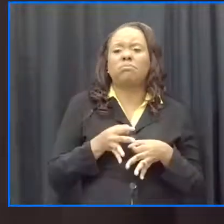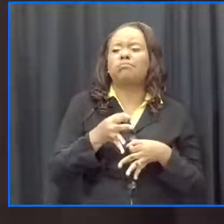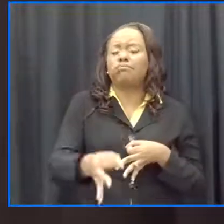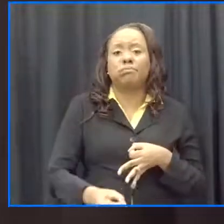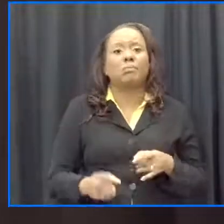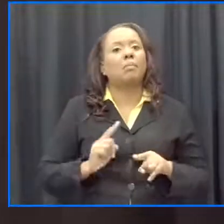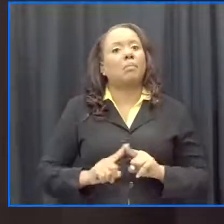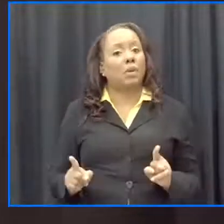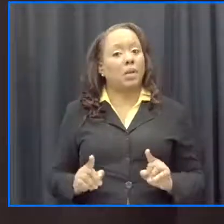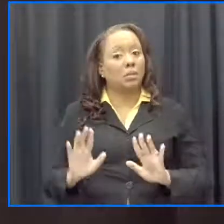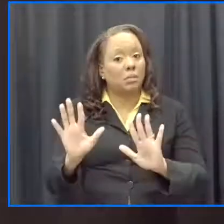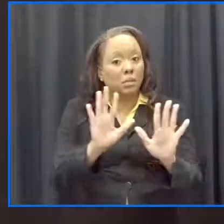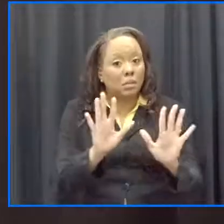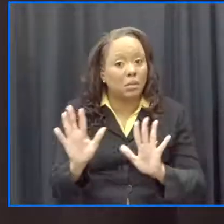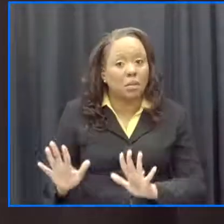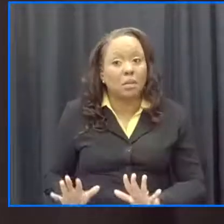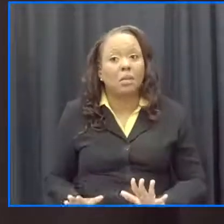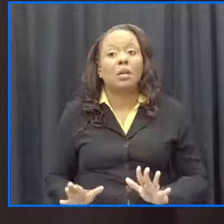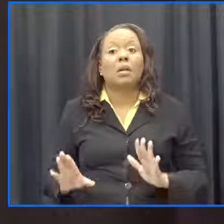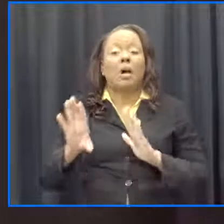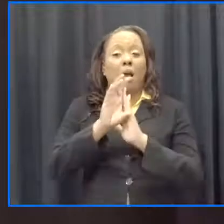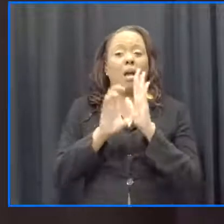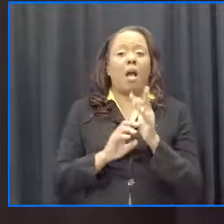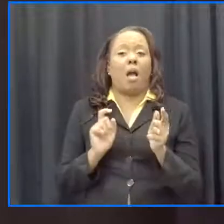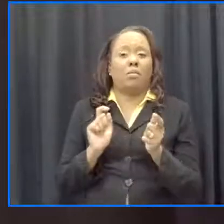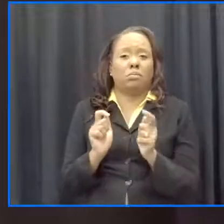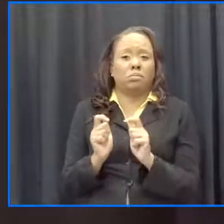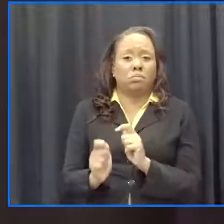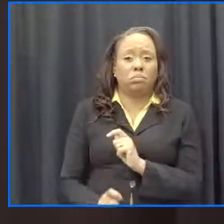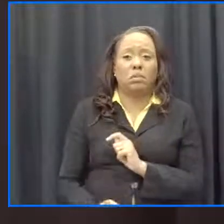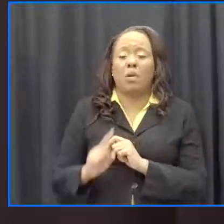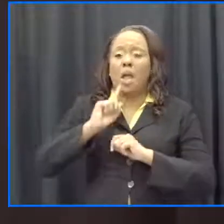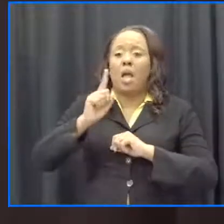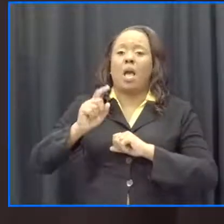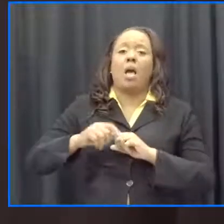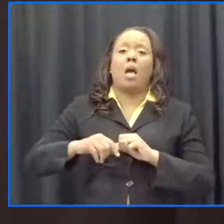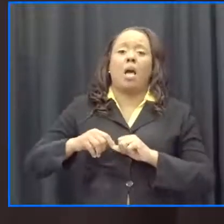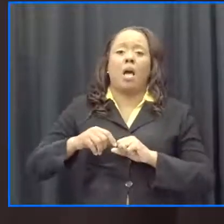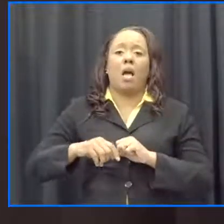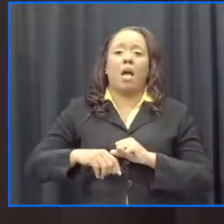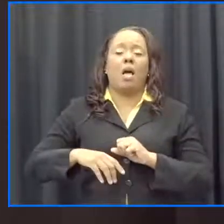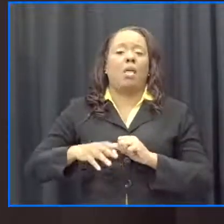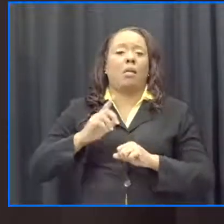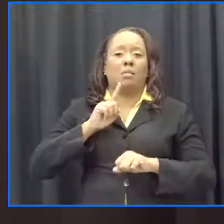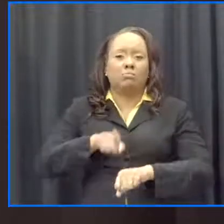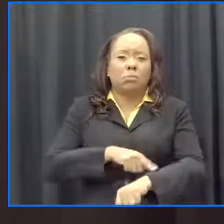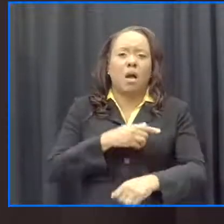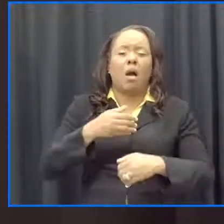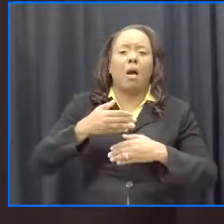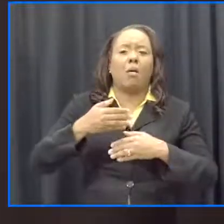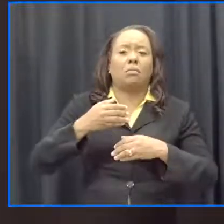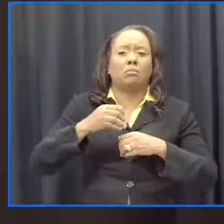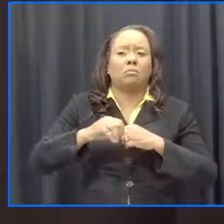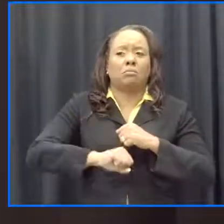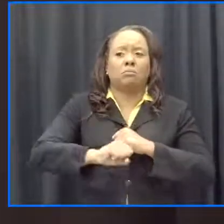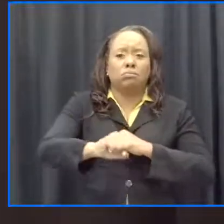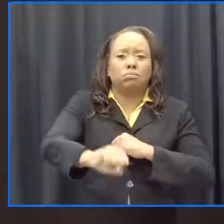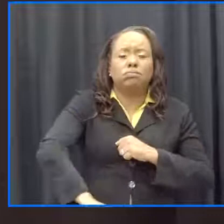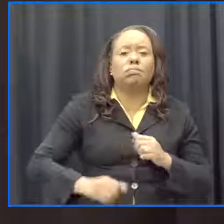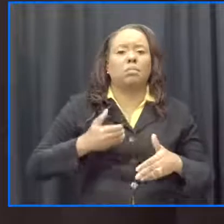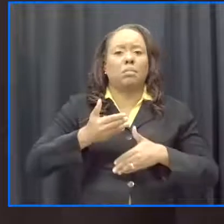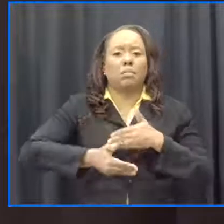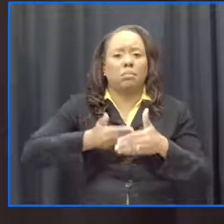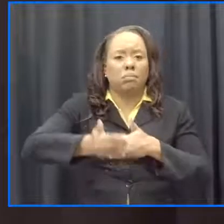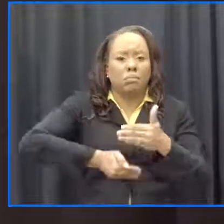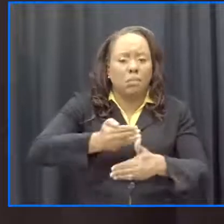along. It is a lengthy and complex and costly process, and the consultative process that the Commission will